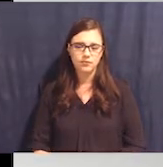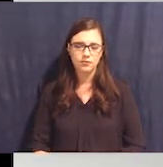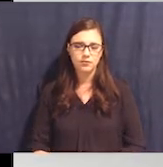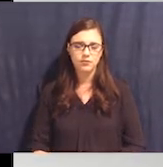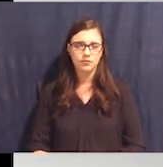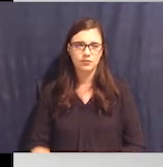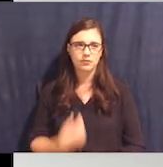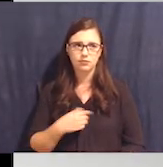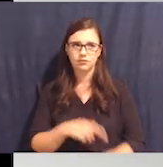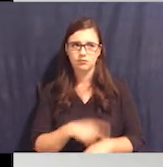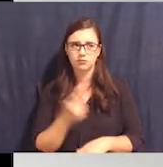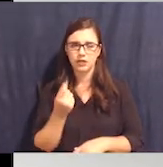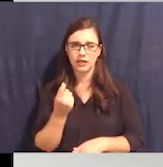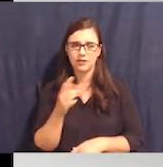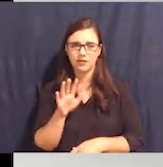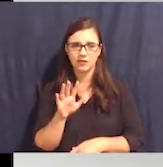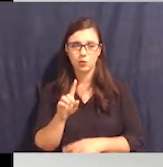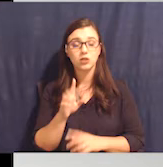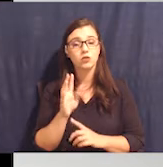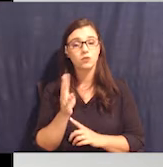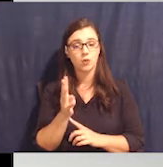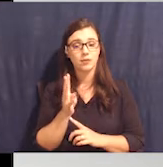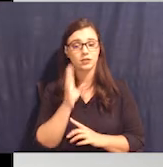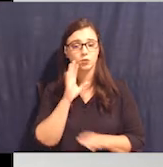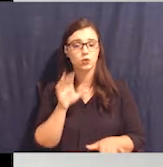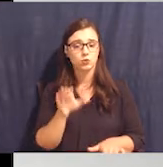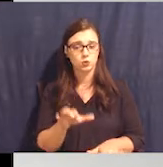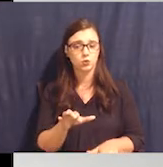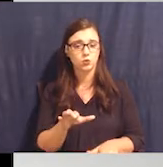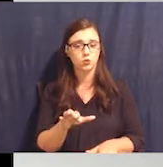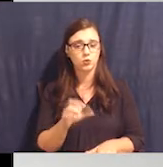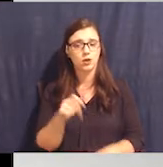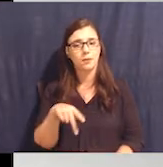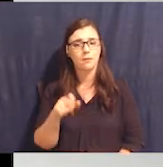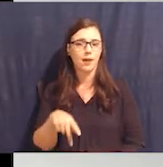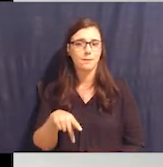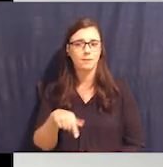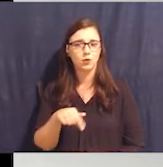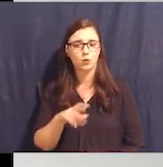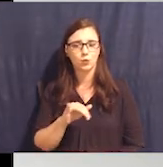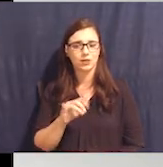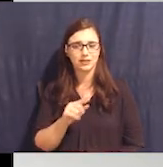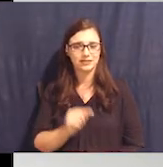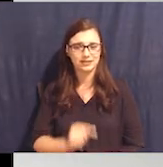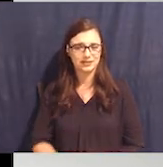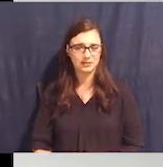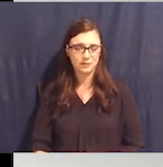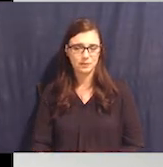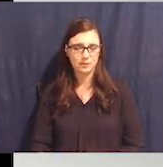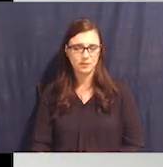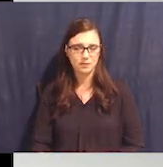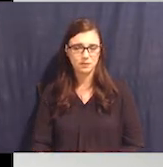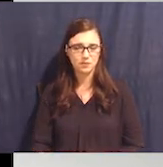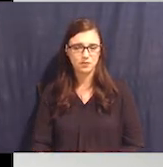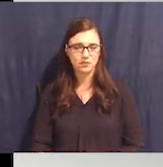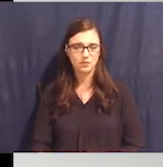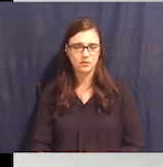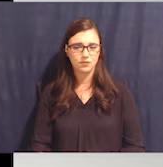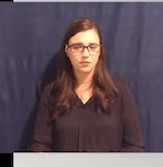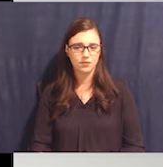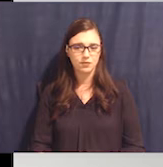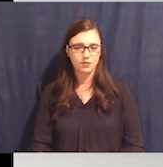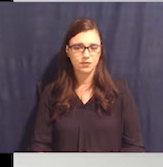5-2. I have 11:51, so in 4 minutes we're going to do the pop quiz. Do we have it here?